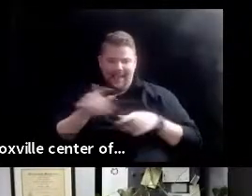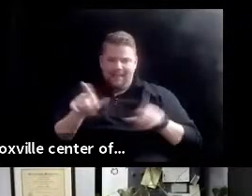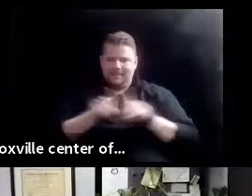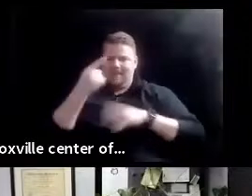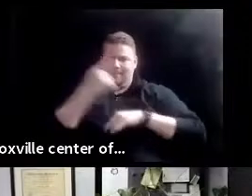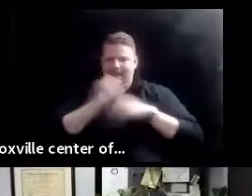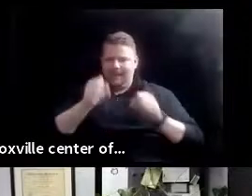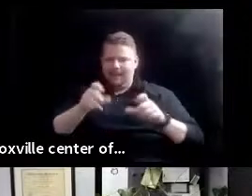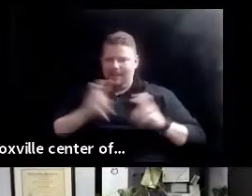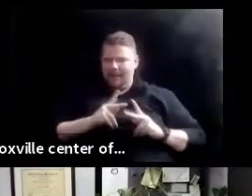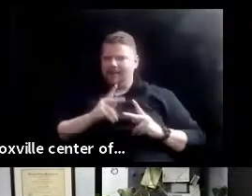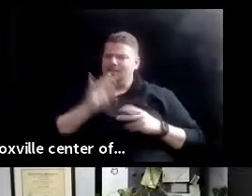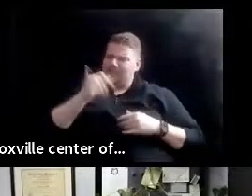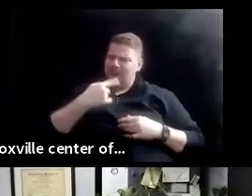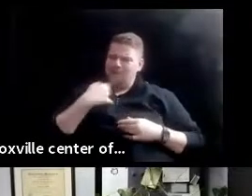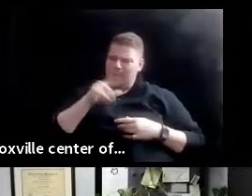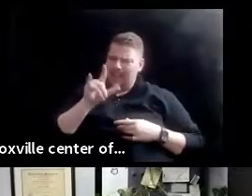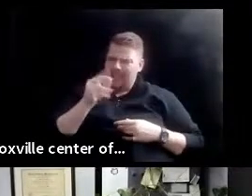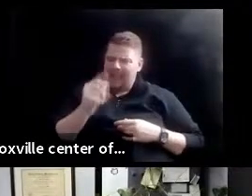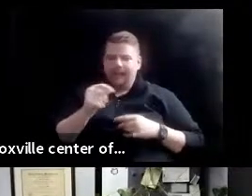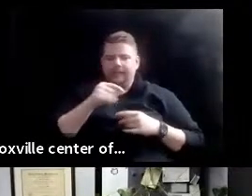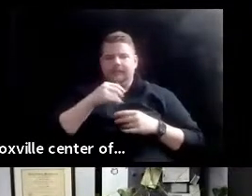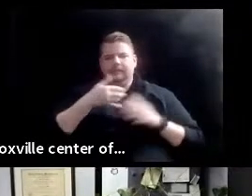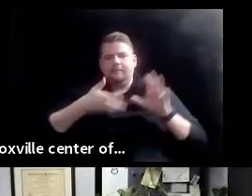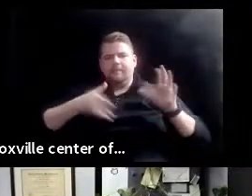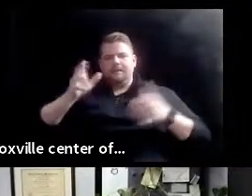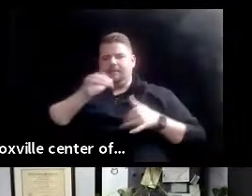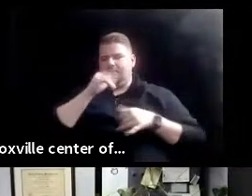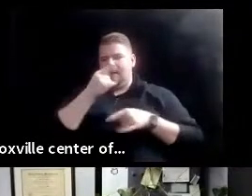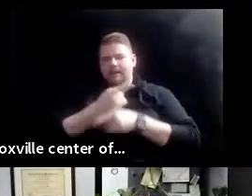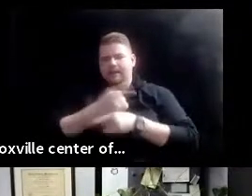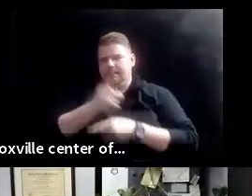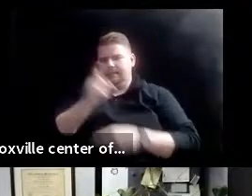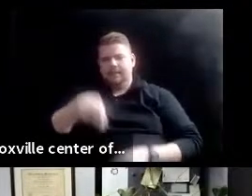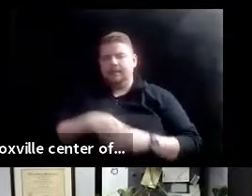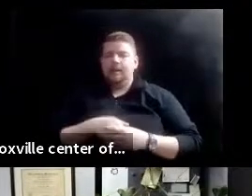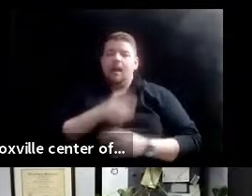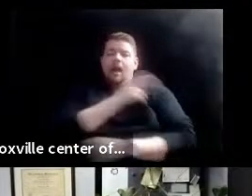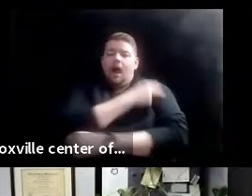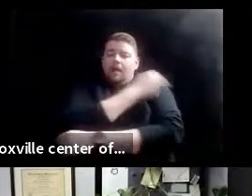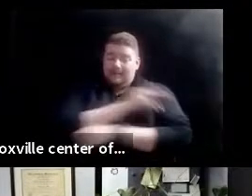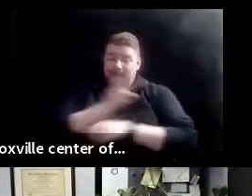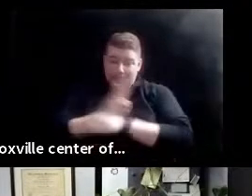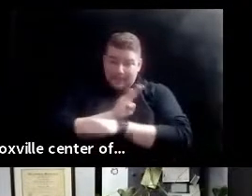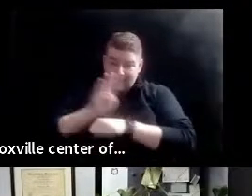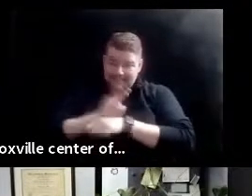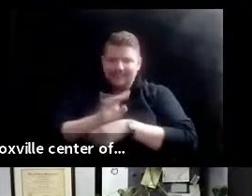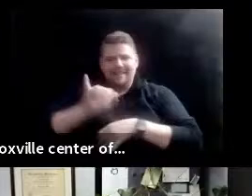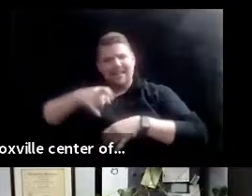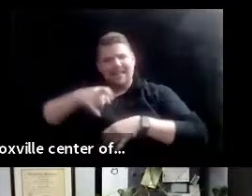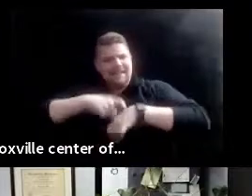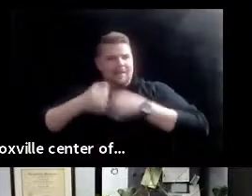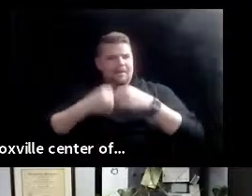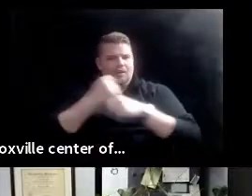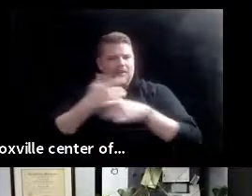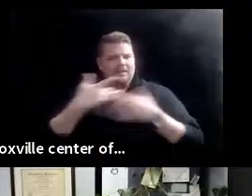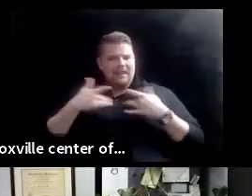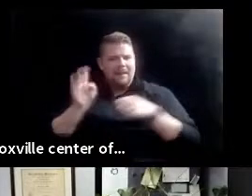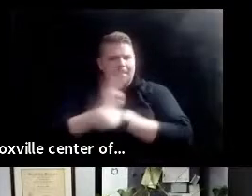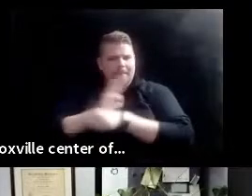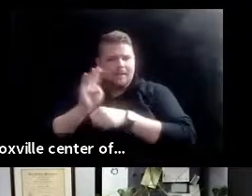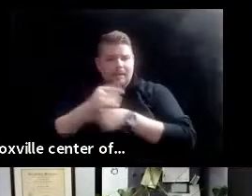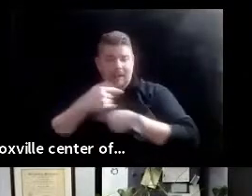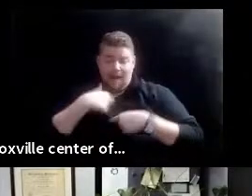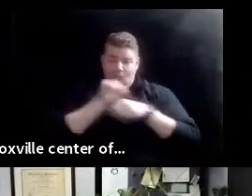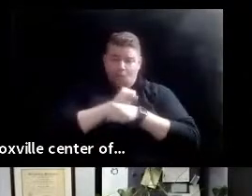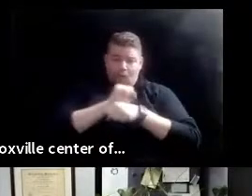So this red light is completely bogus and unnecessary. Hospitals are busy. It's that time of year. Having worked in hospitals